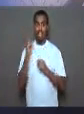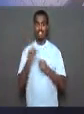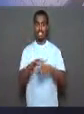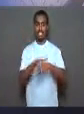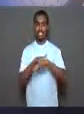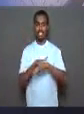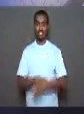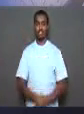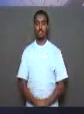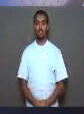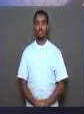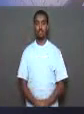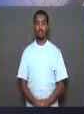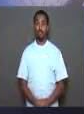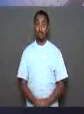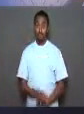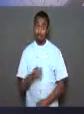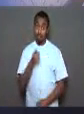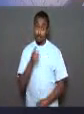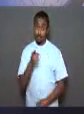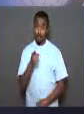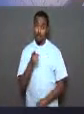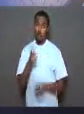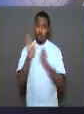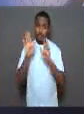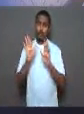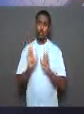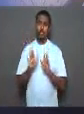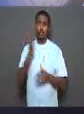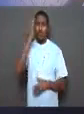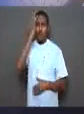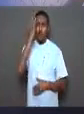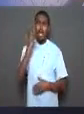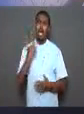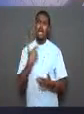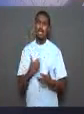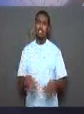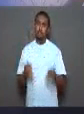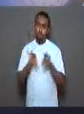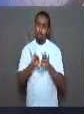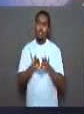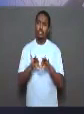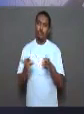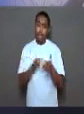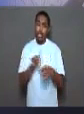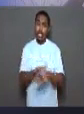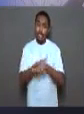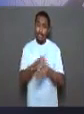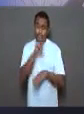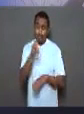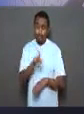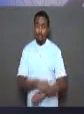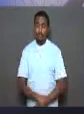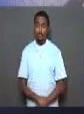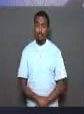11 English. Have you ever wondered why it is important to study